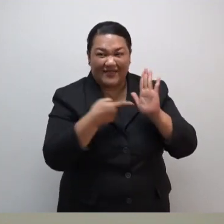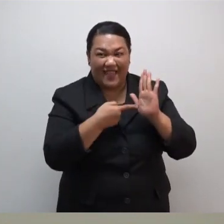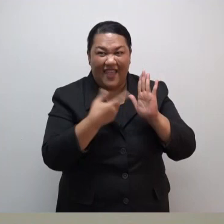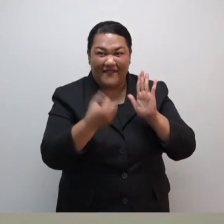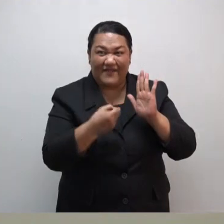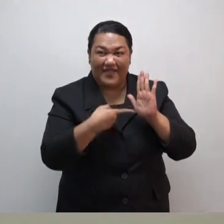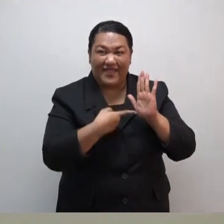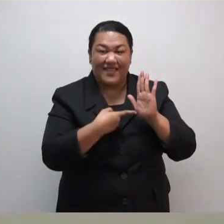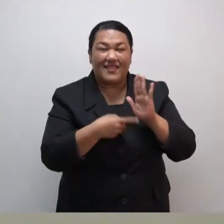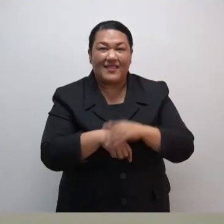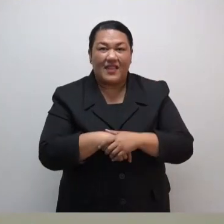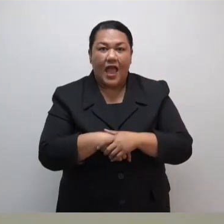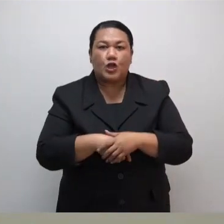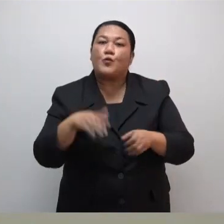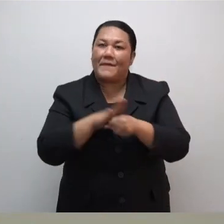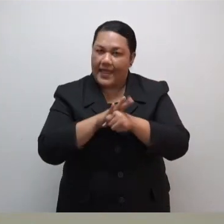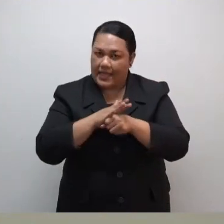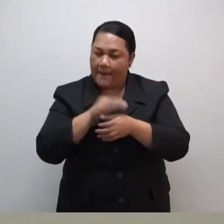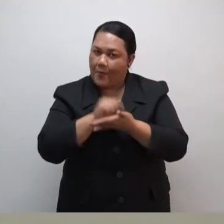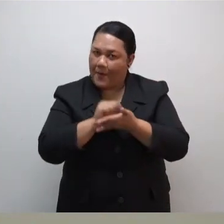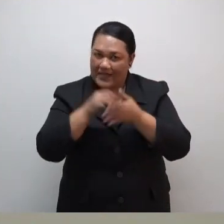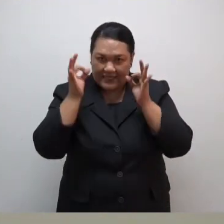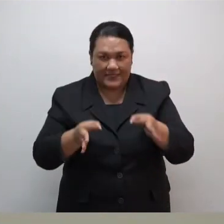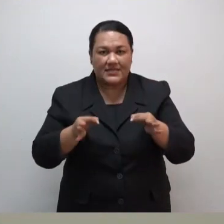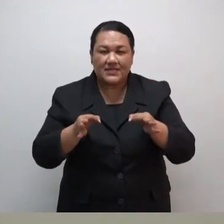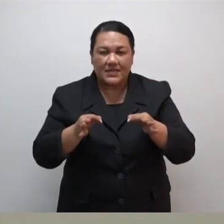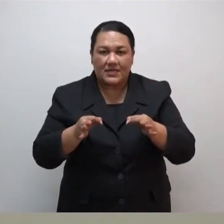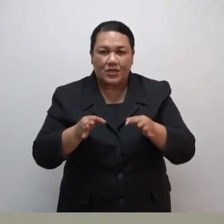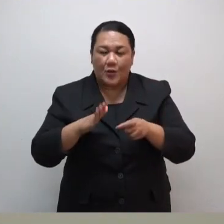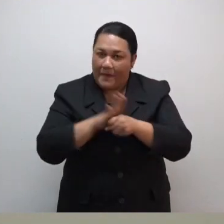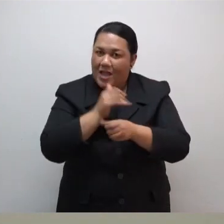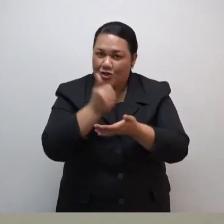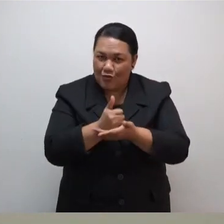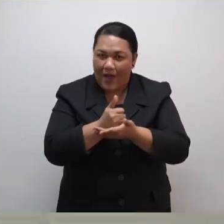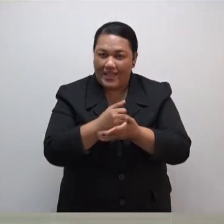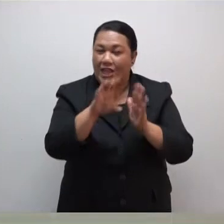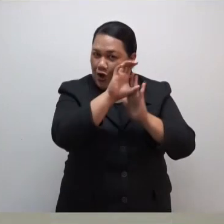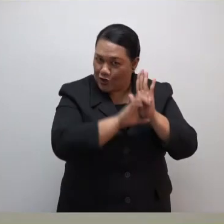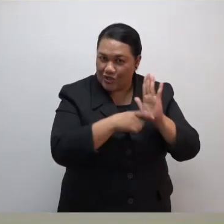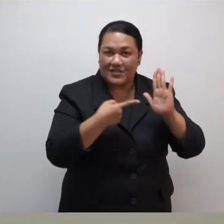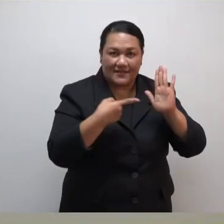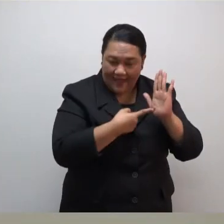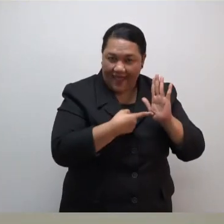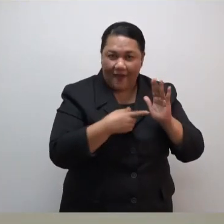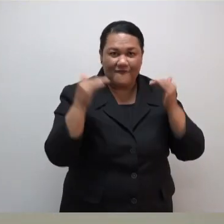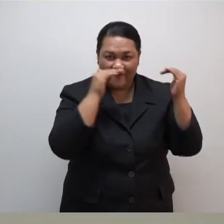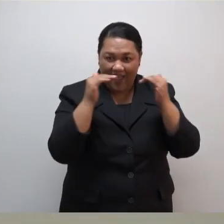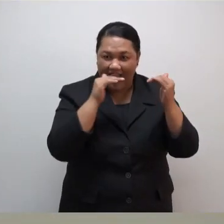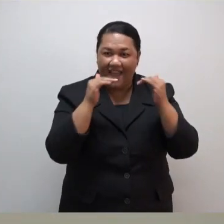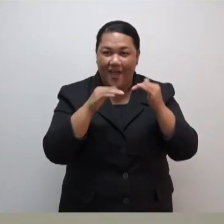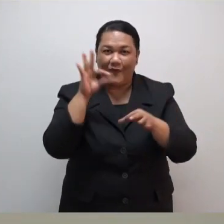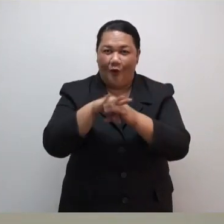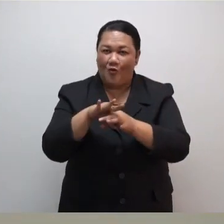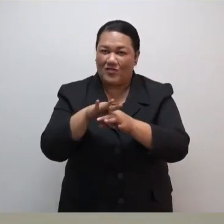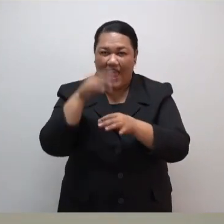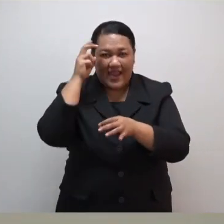to arrive at a decision that would in fact ensure that the constitutional provision of free and fair elections will be upheld in Fiji.